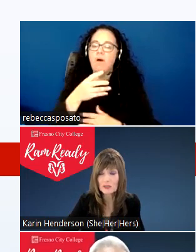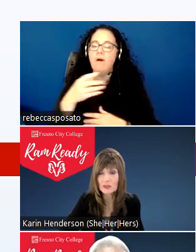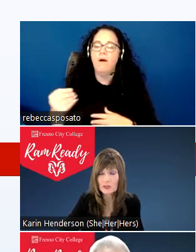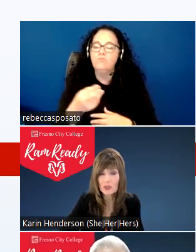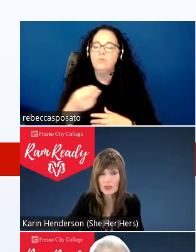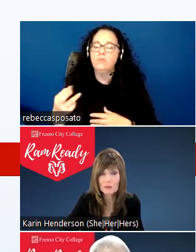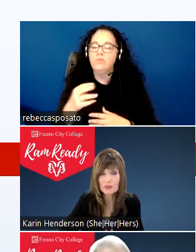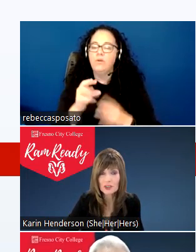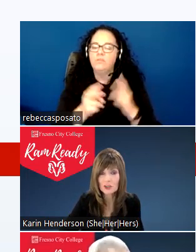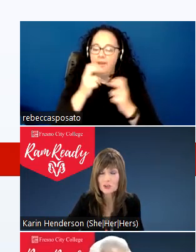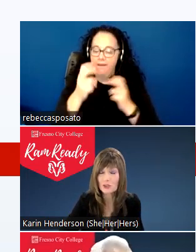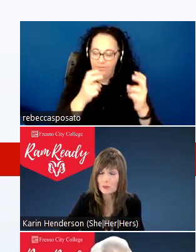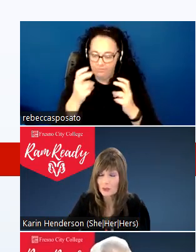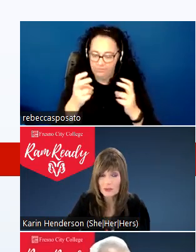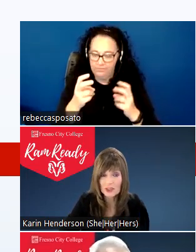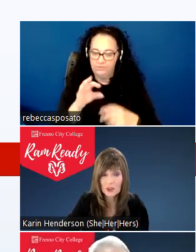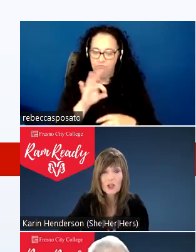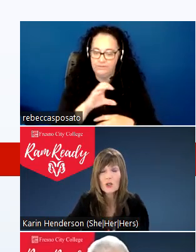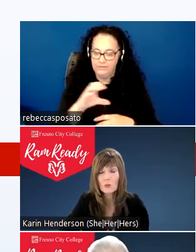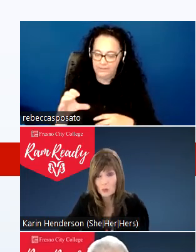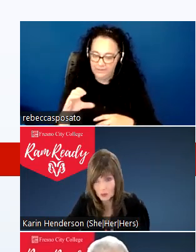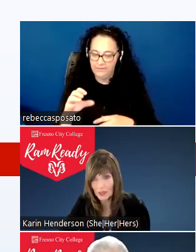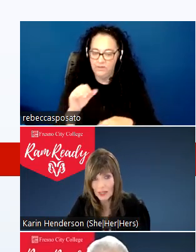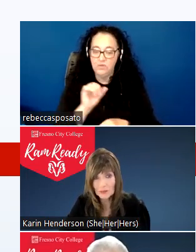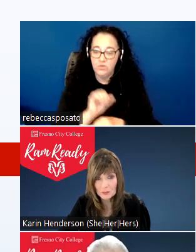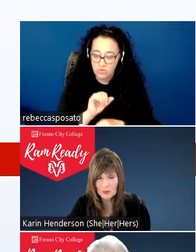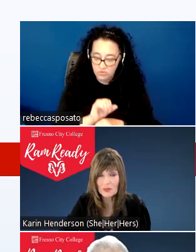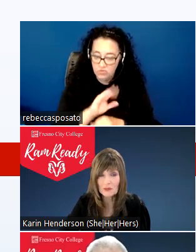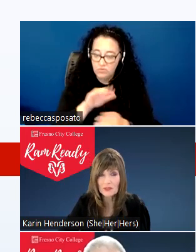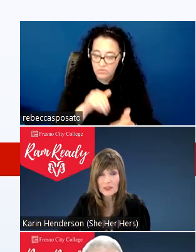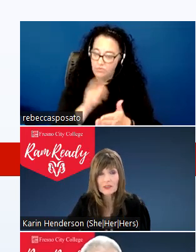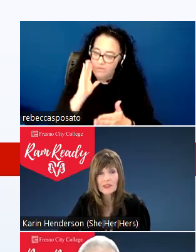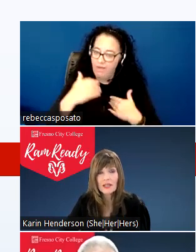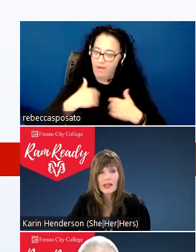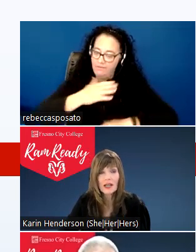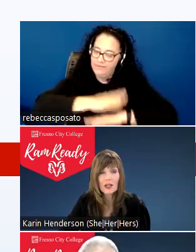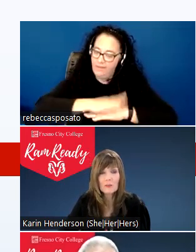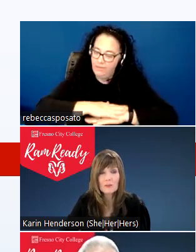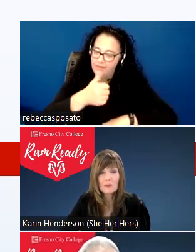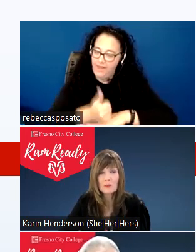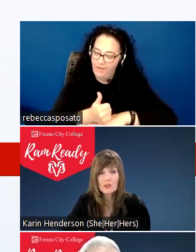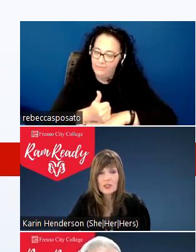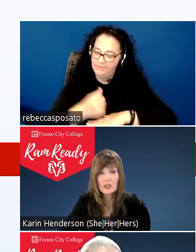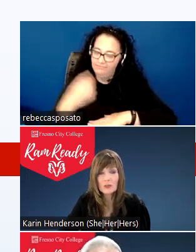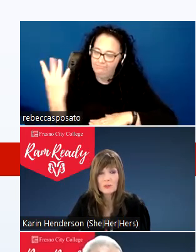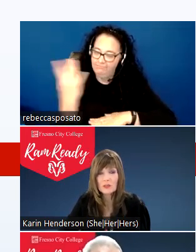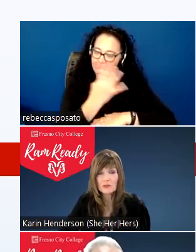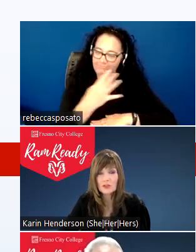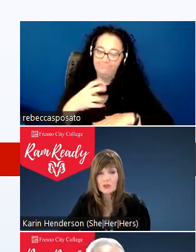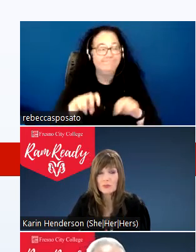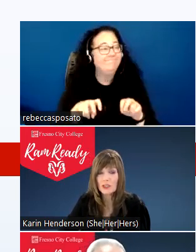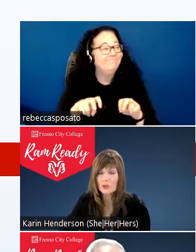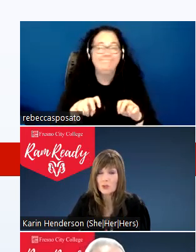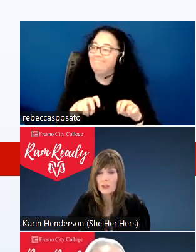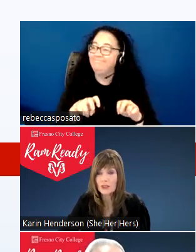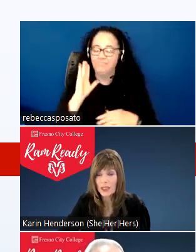and Fresno City College Career and Employment Center will have a booth out there. There will be a